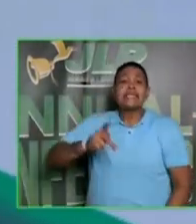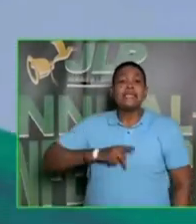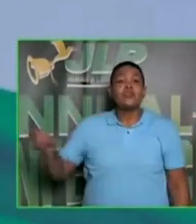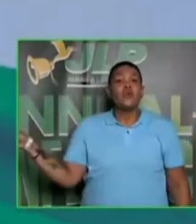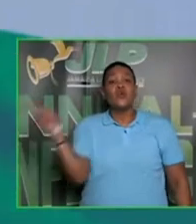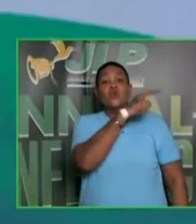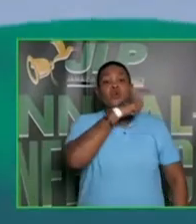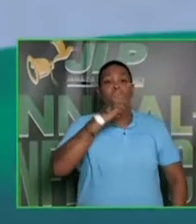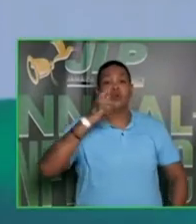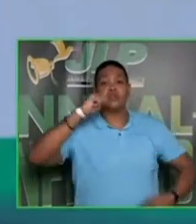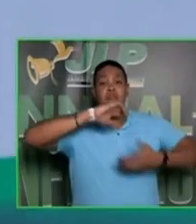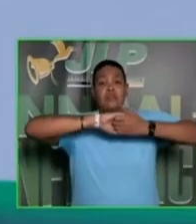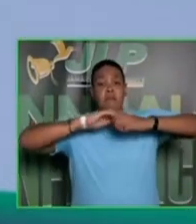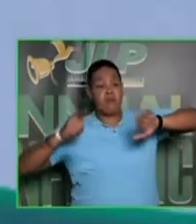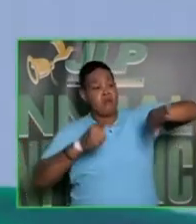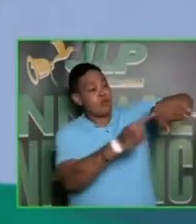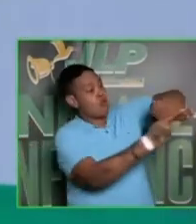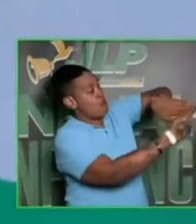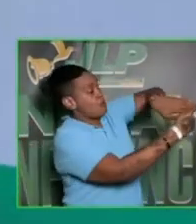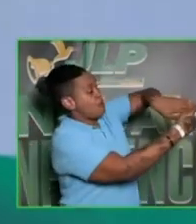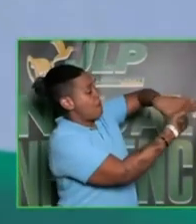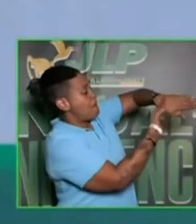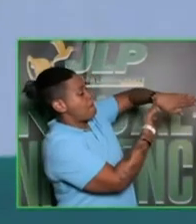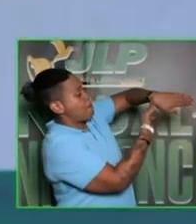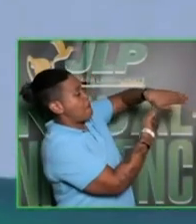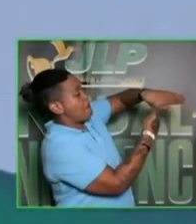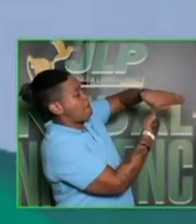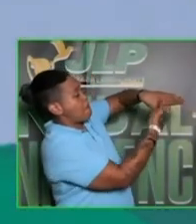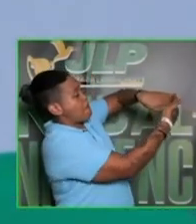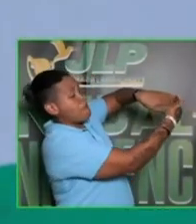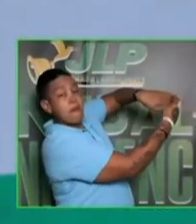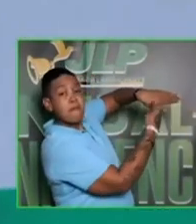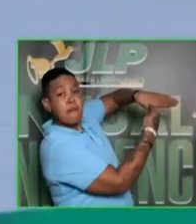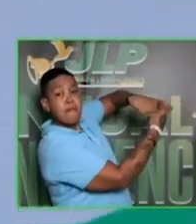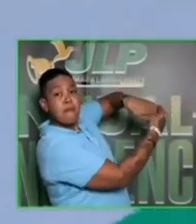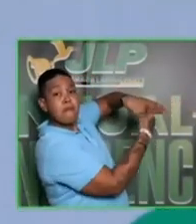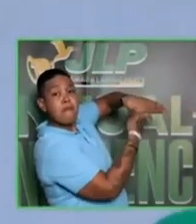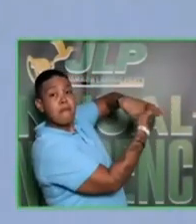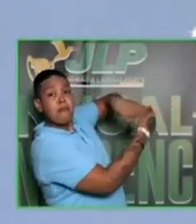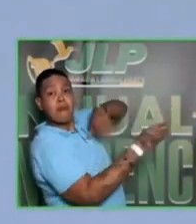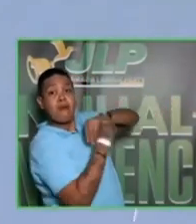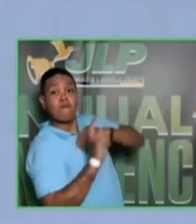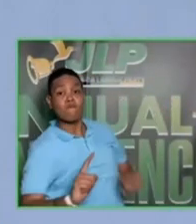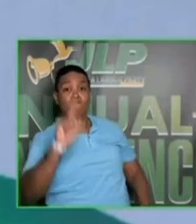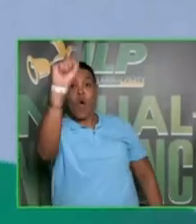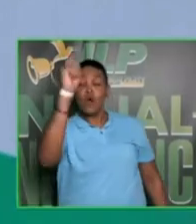Bay, and that is just the first in many to come.